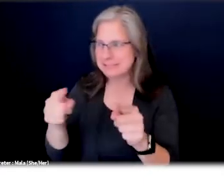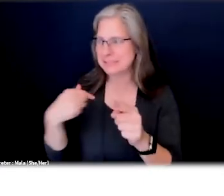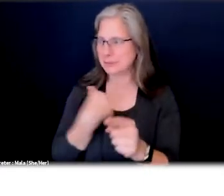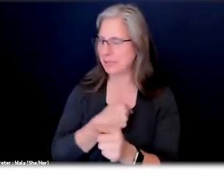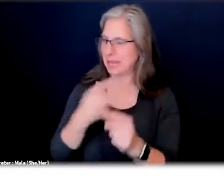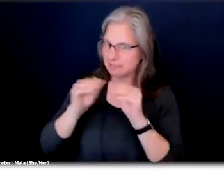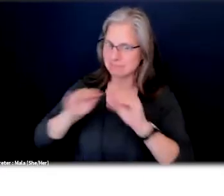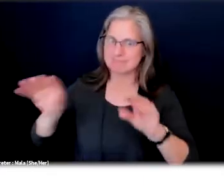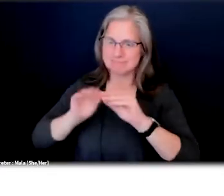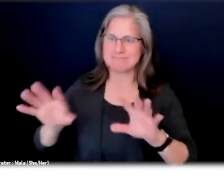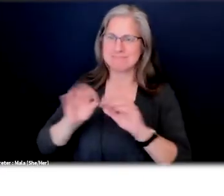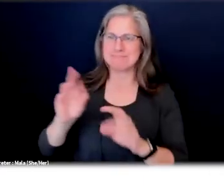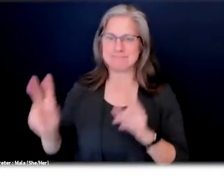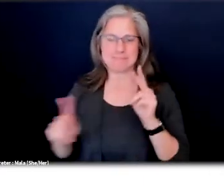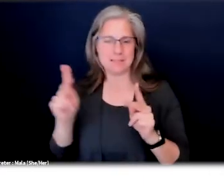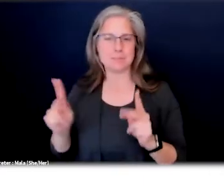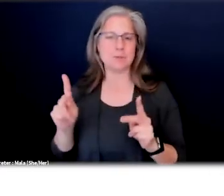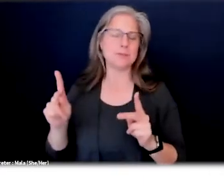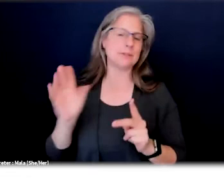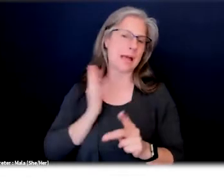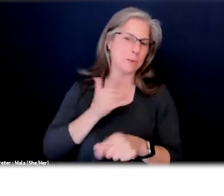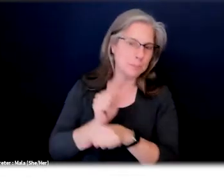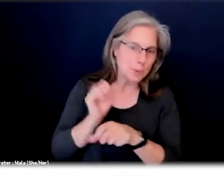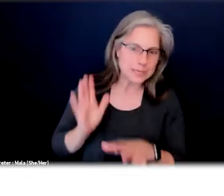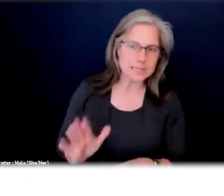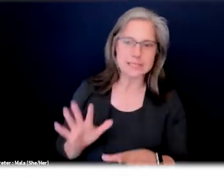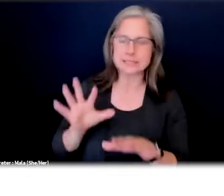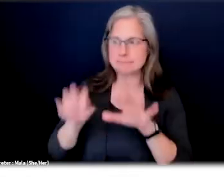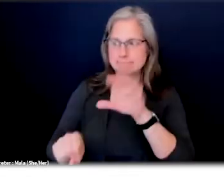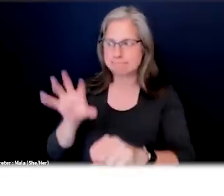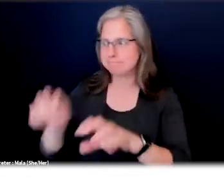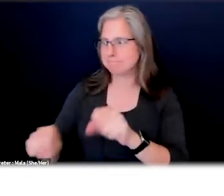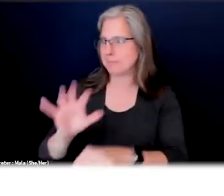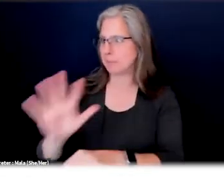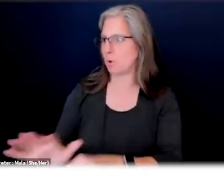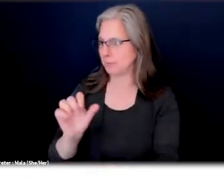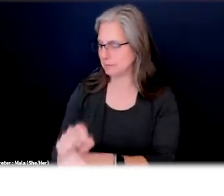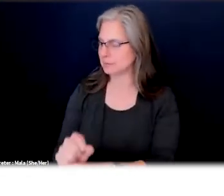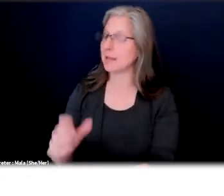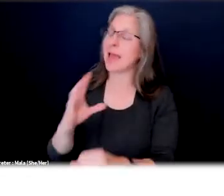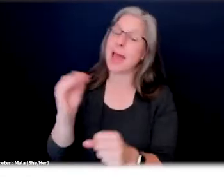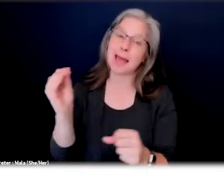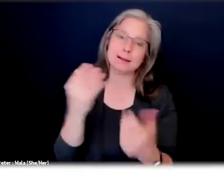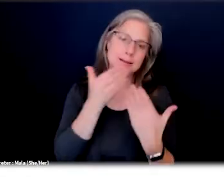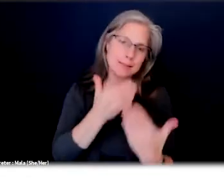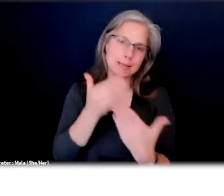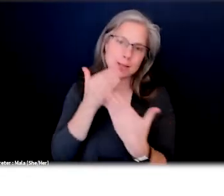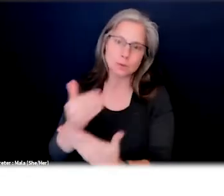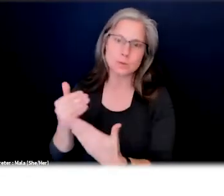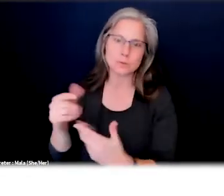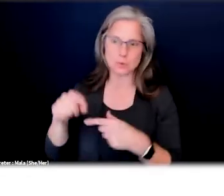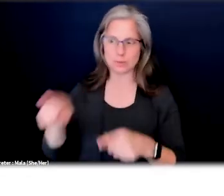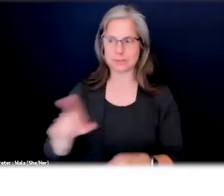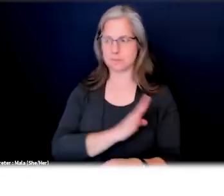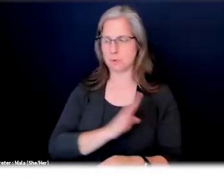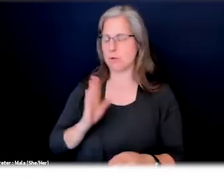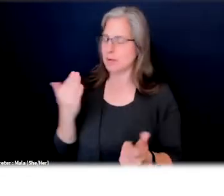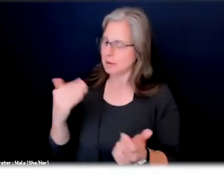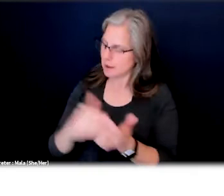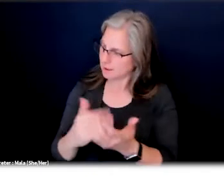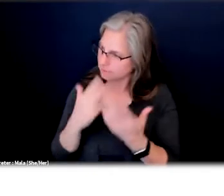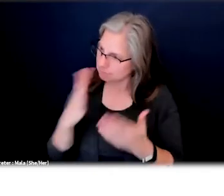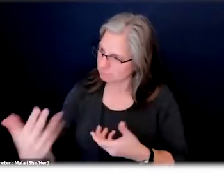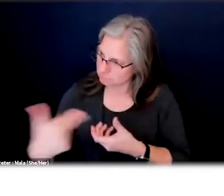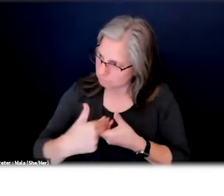out to our employees. And also thank you to Ms. Ford again for